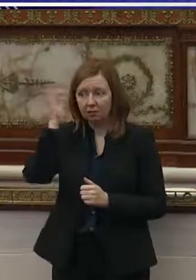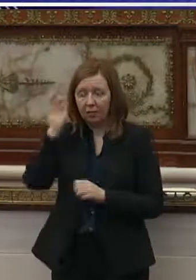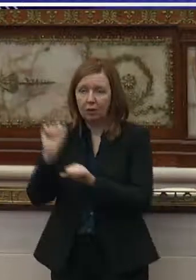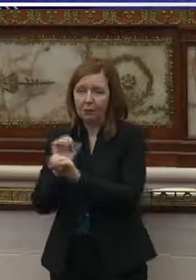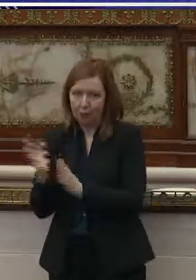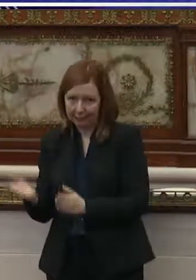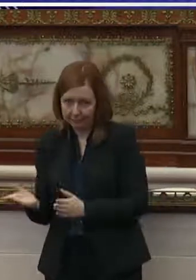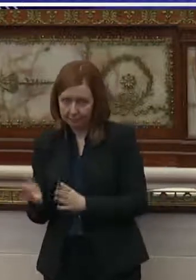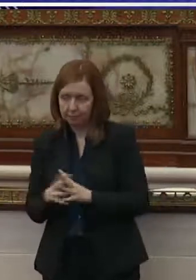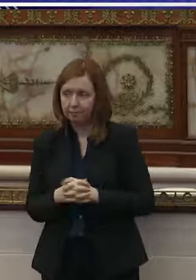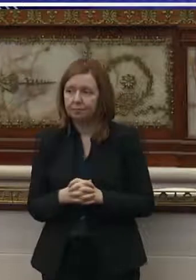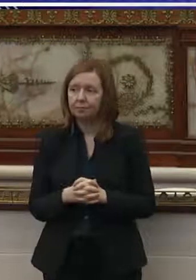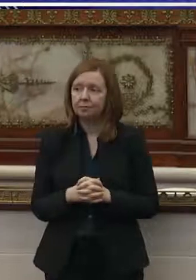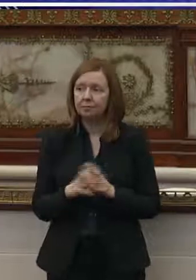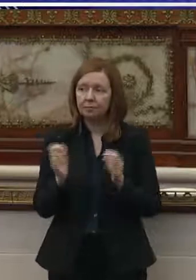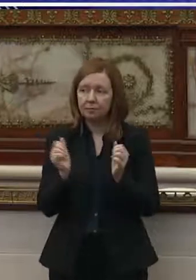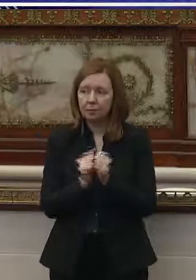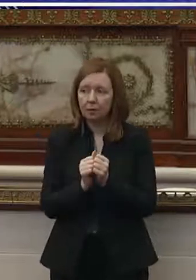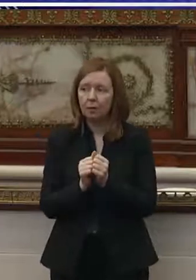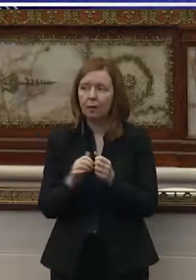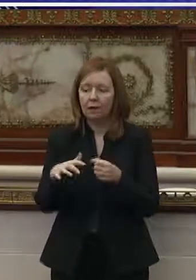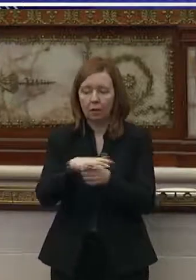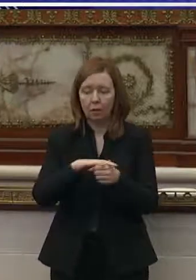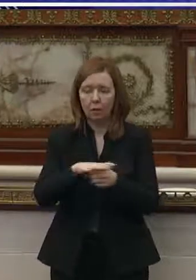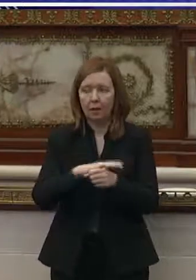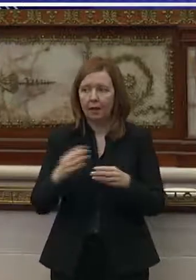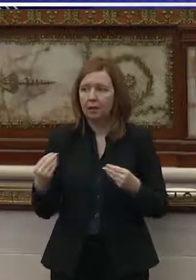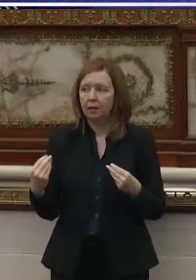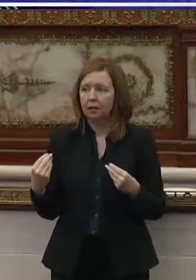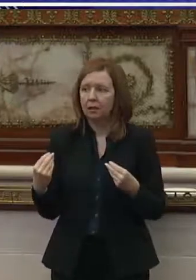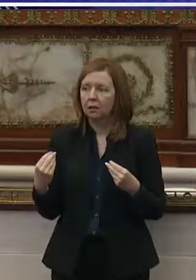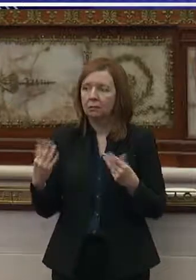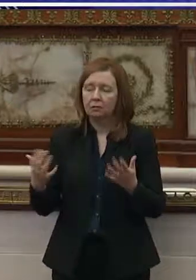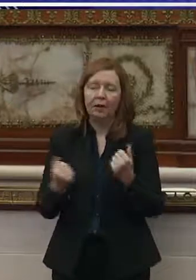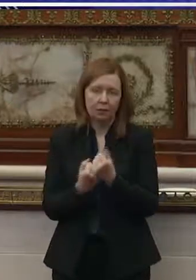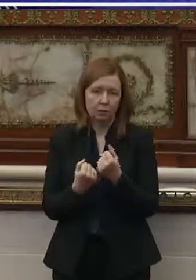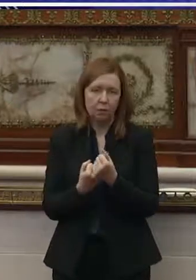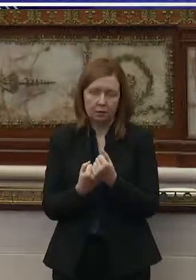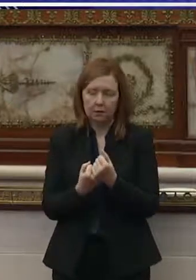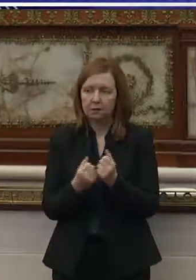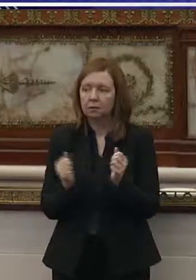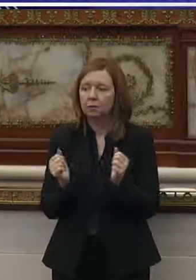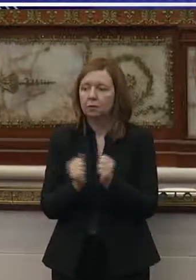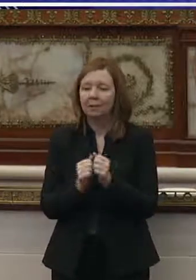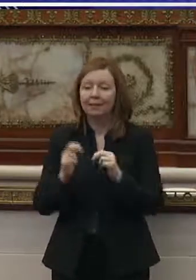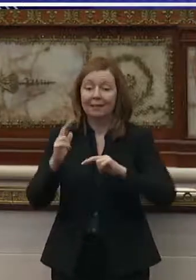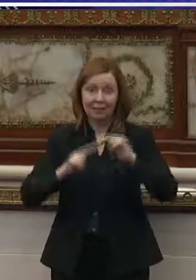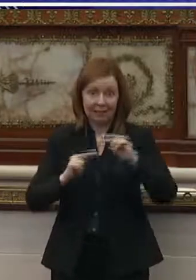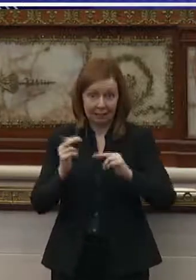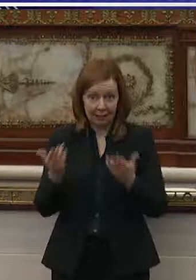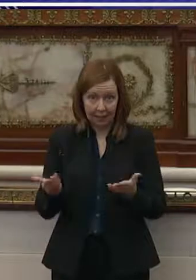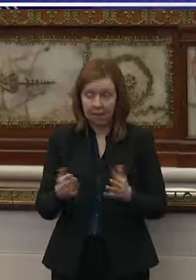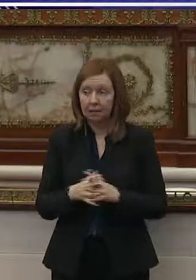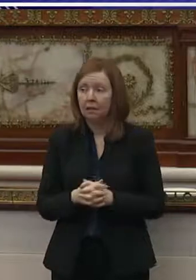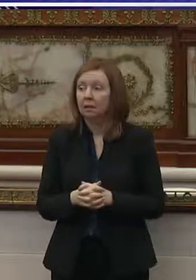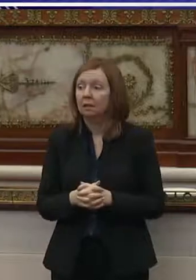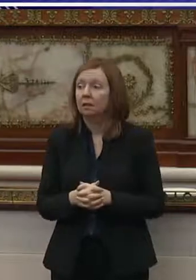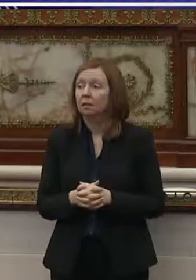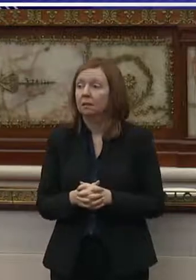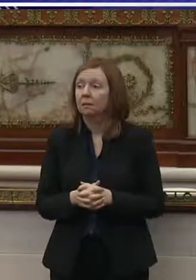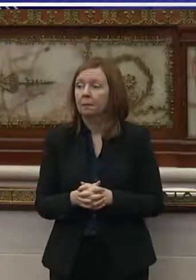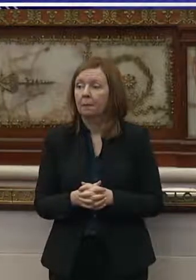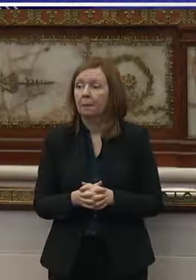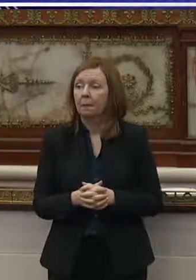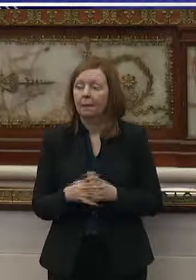employees, with the locality providing, support with the facility, with some of